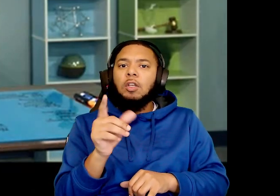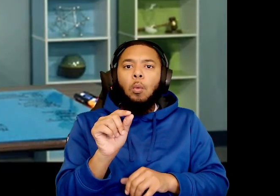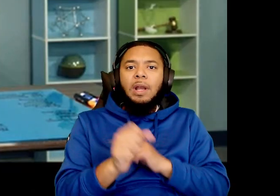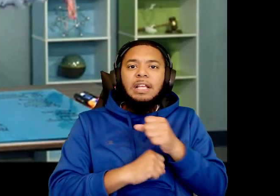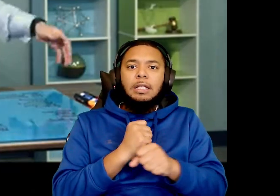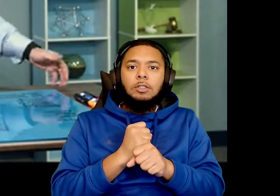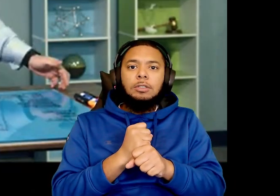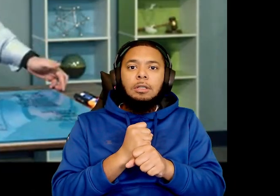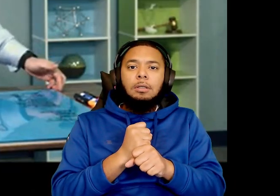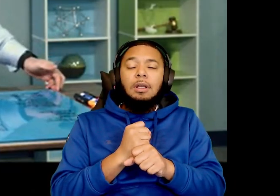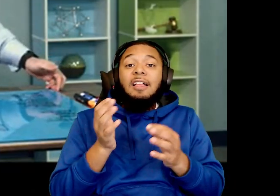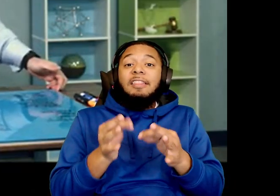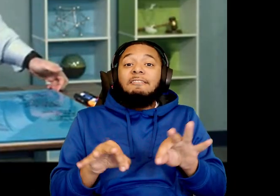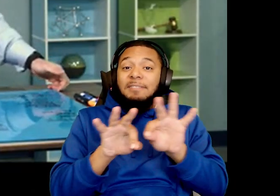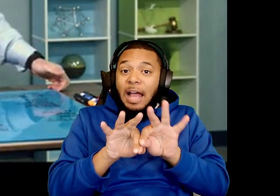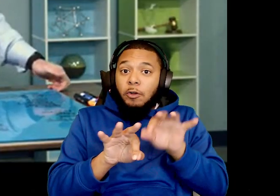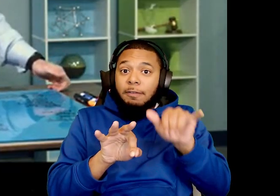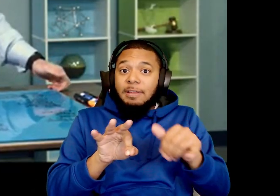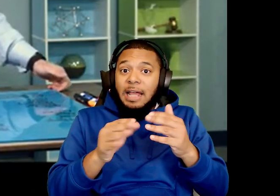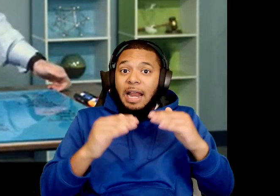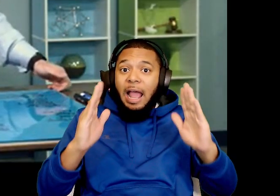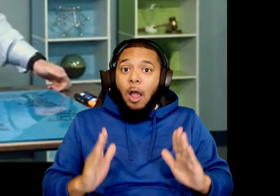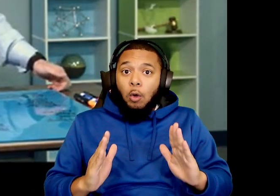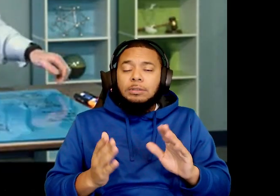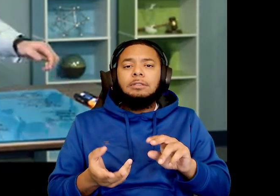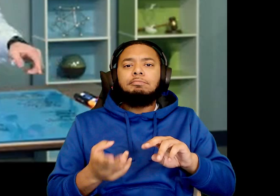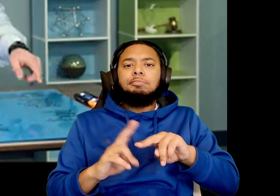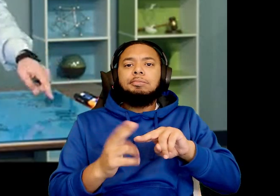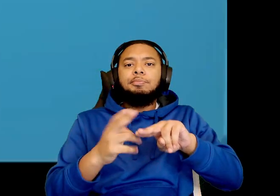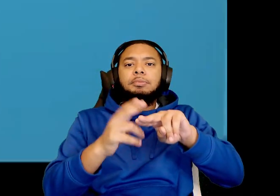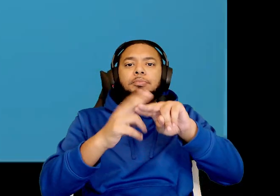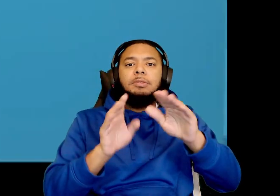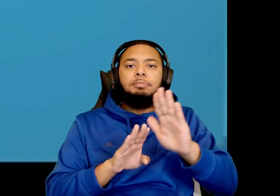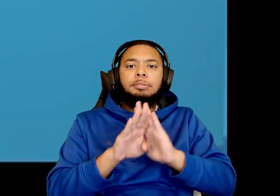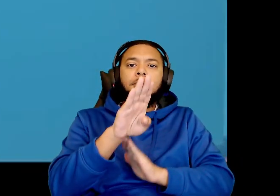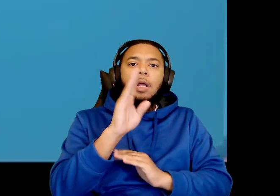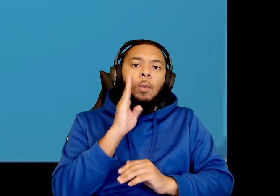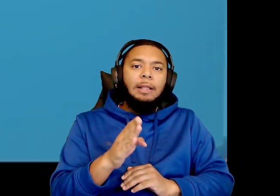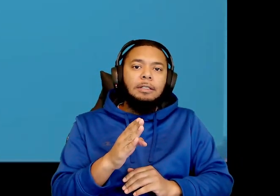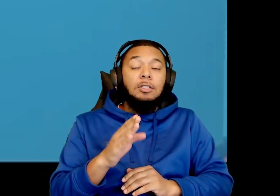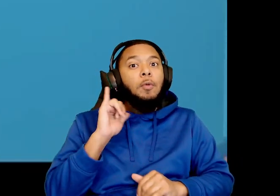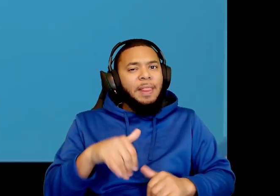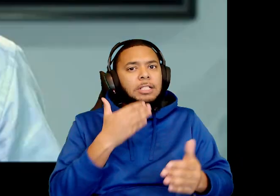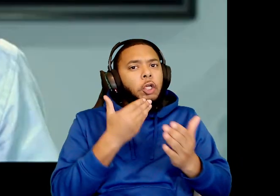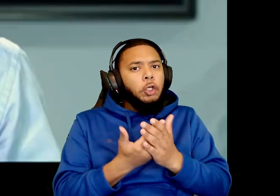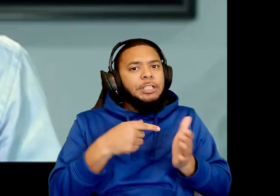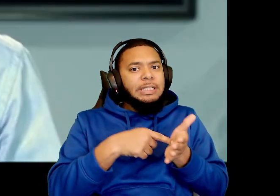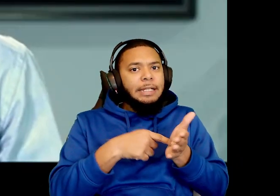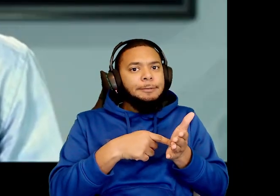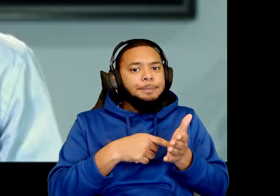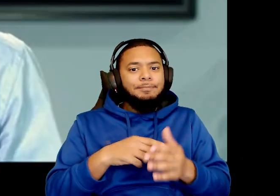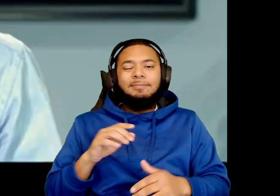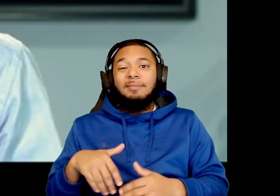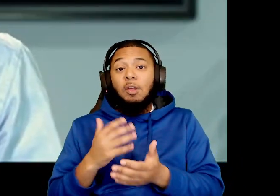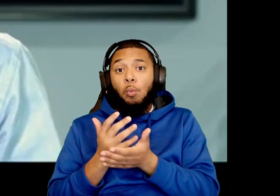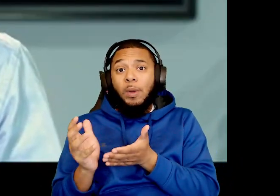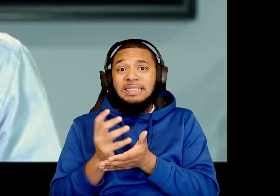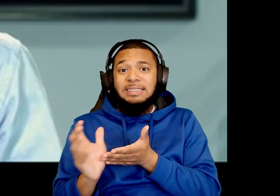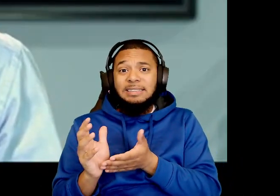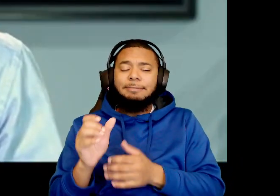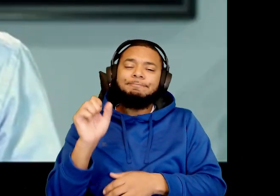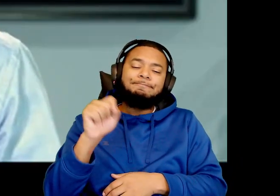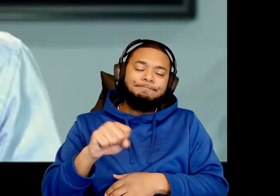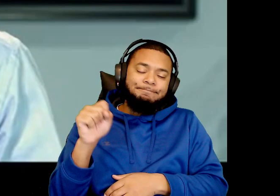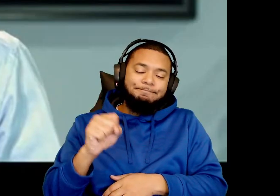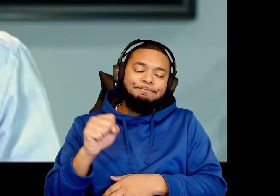of that house will have increased. So that's a pretty good debt to have. Now this waste, yes, people taking out the